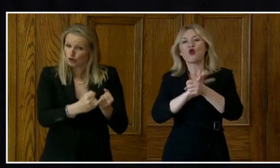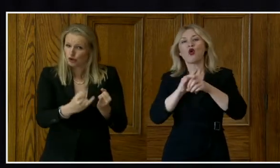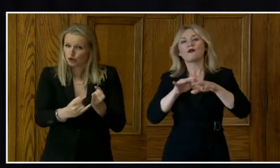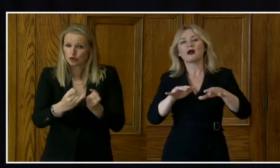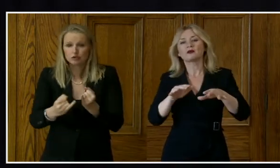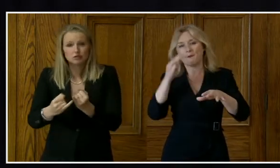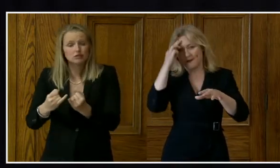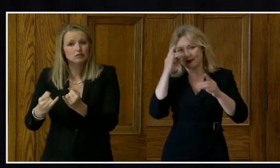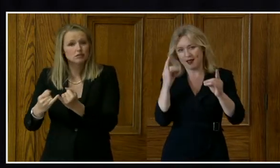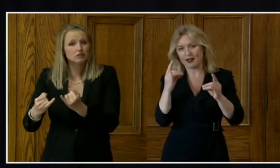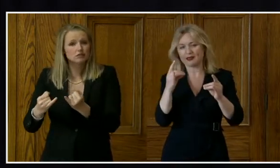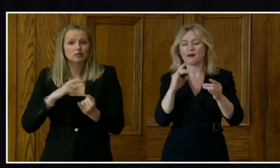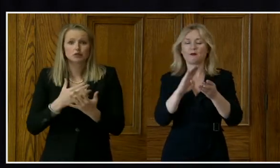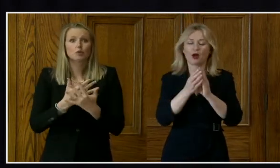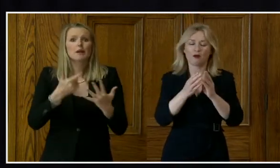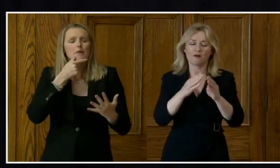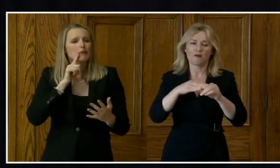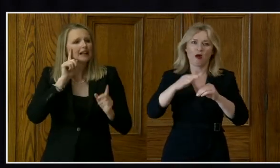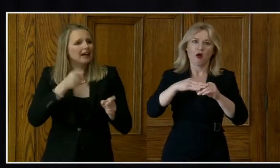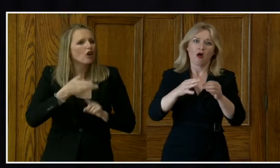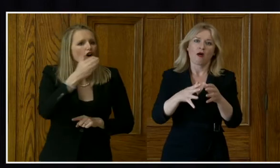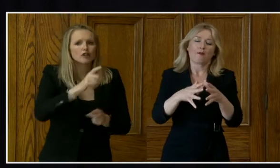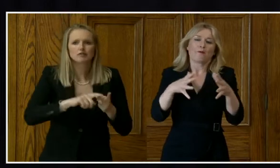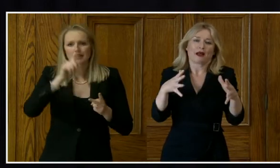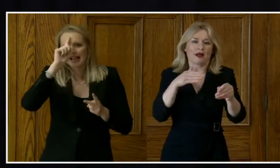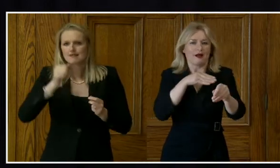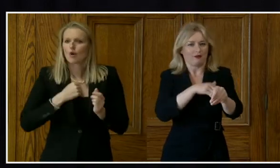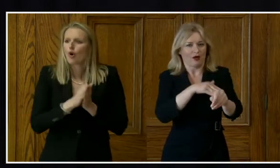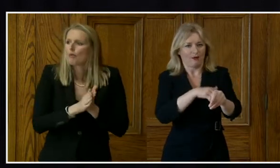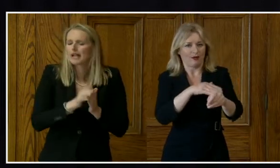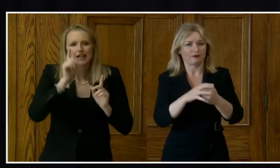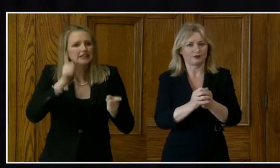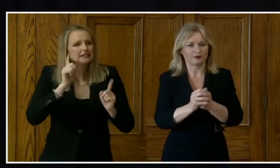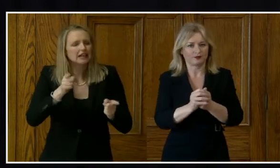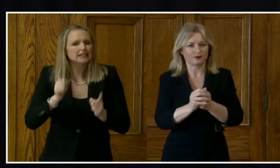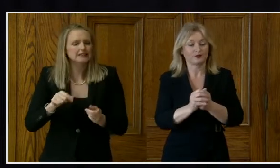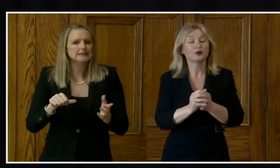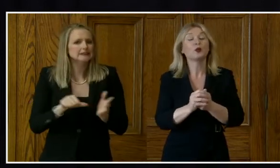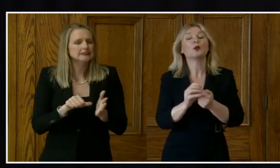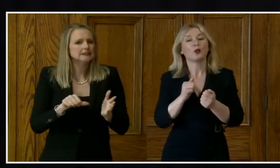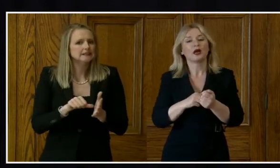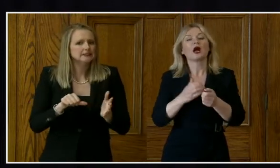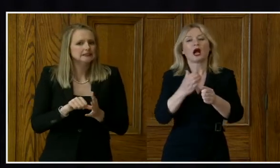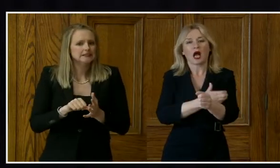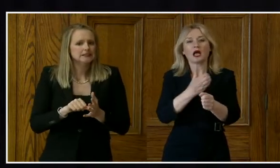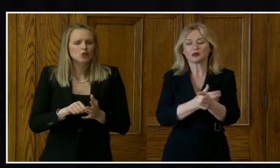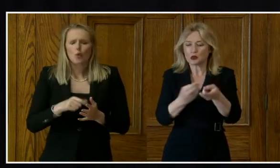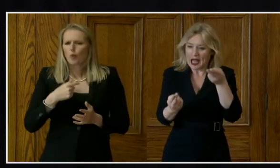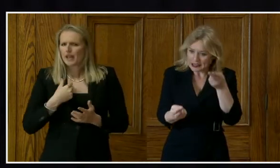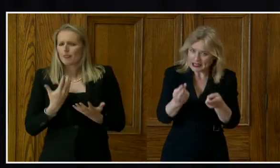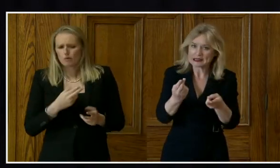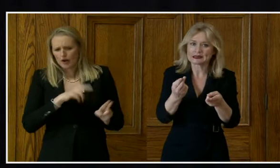engaging in activities that they previously engaged in. So we will carry out those assessments, and we are carrying out those assessments. And as Deirdre said